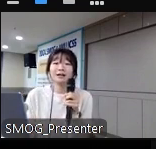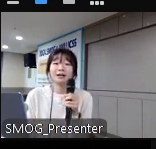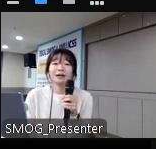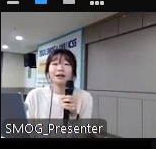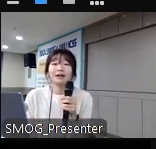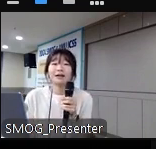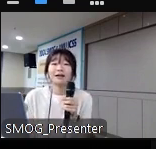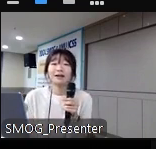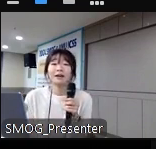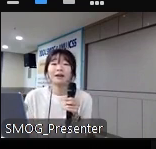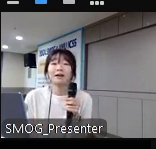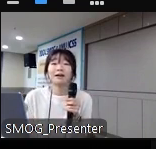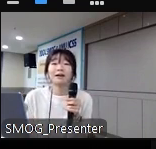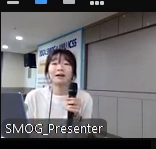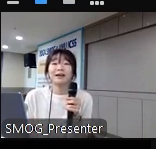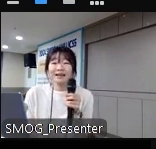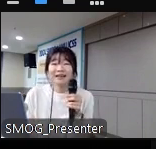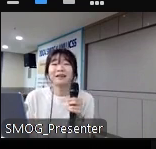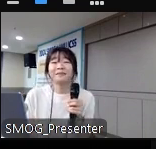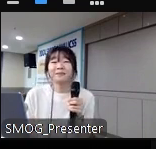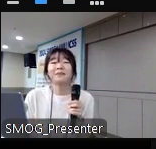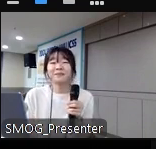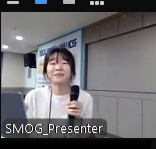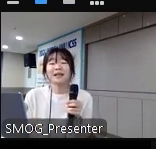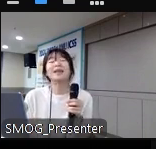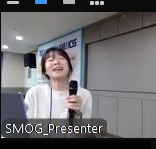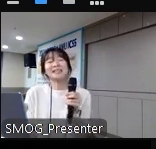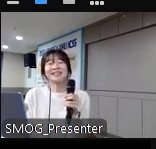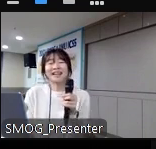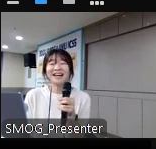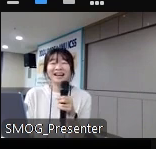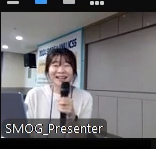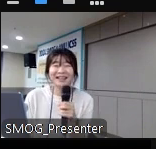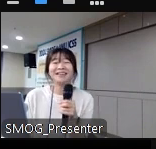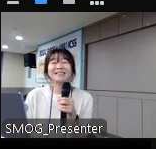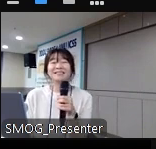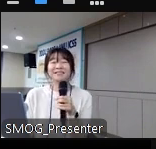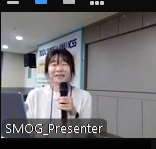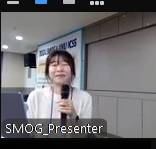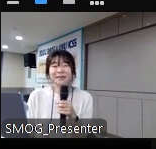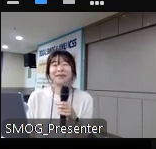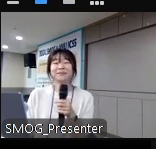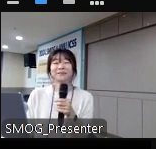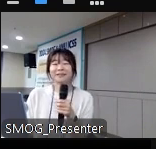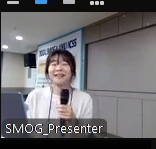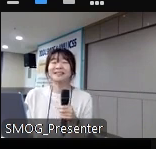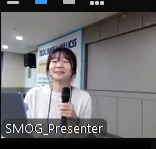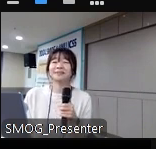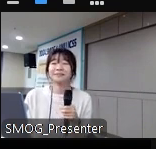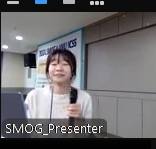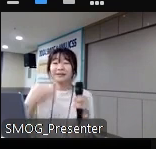That sounds like a very, very promising route to pursue. Yes. Yeah. Thanks a lot Thank for the you. clarification. Thank you.